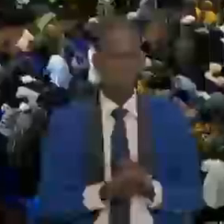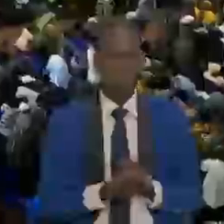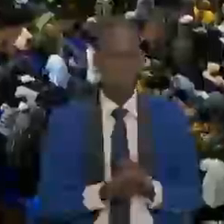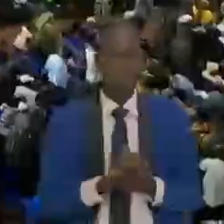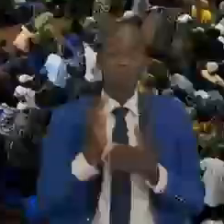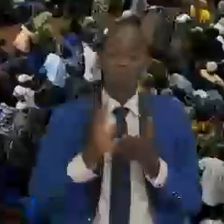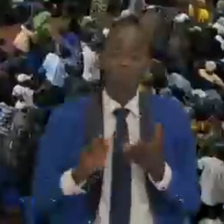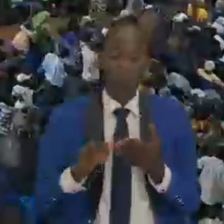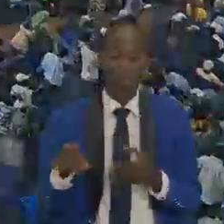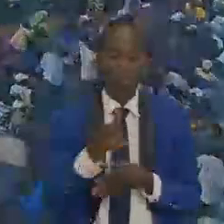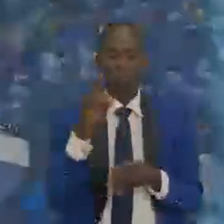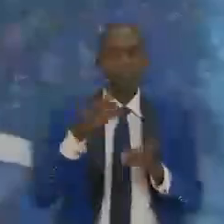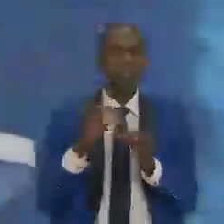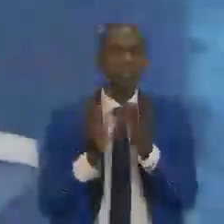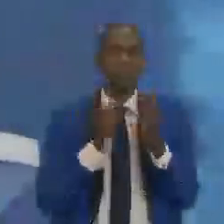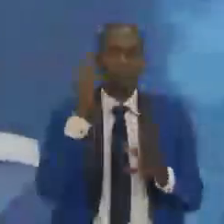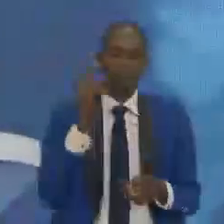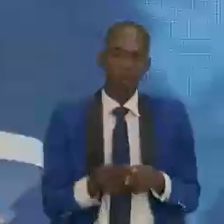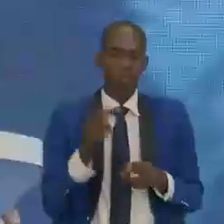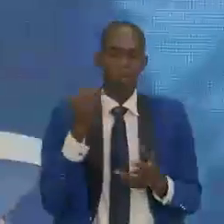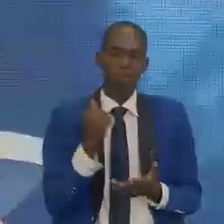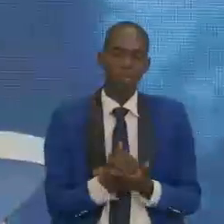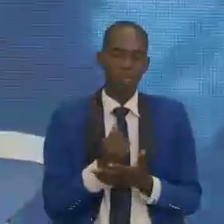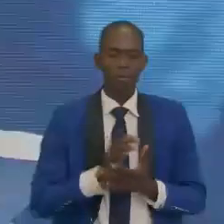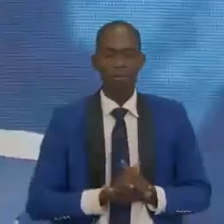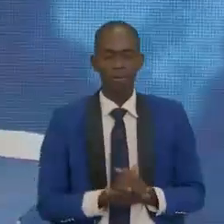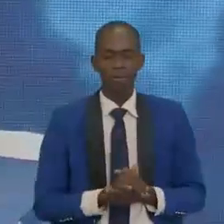Forgive them in Jesus' name.